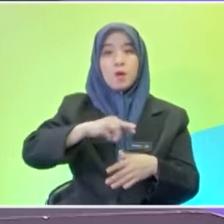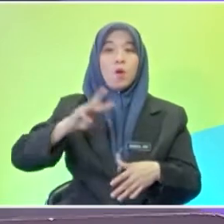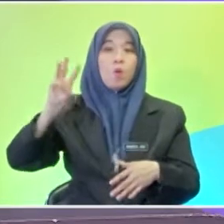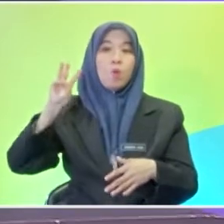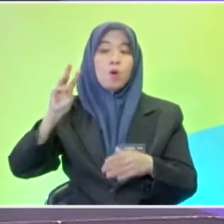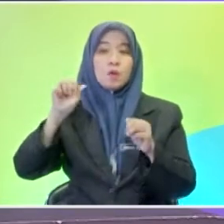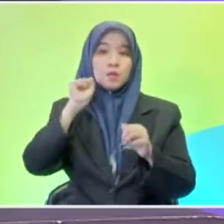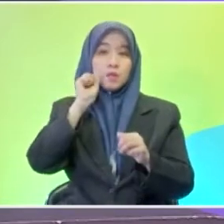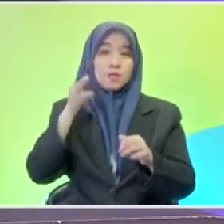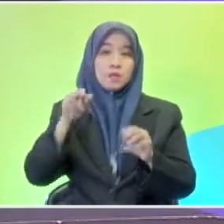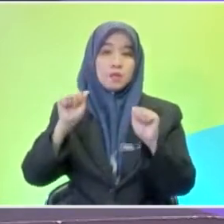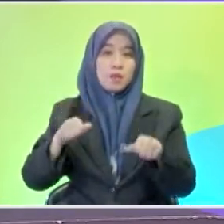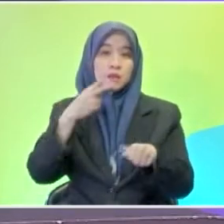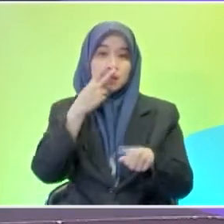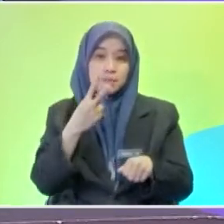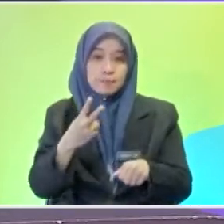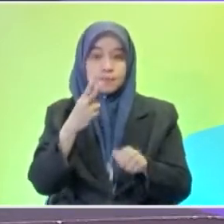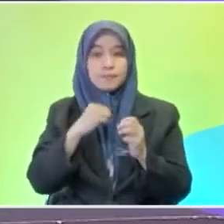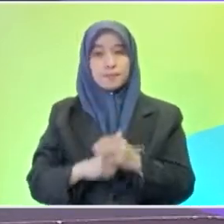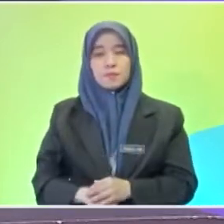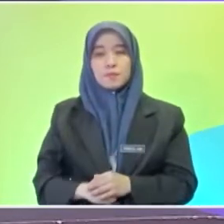that she could see.